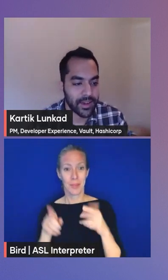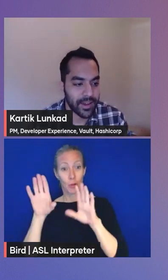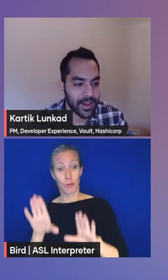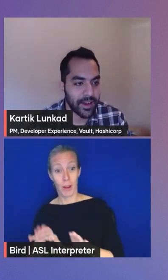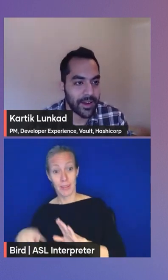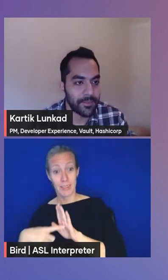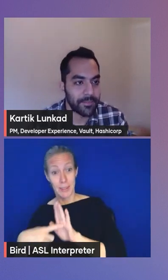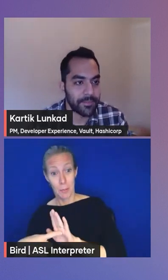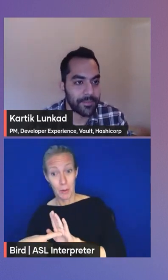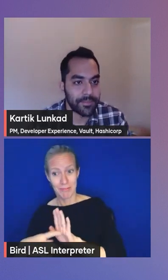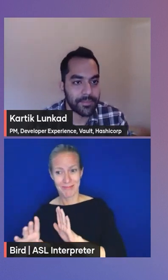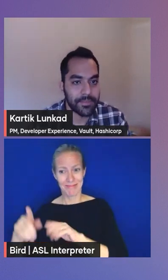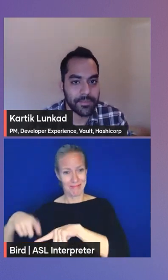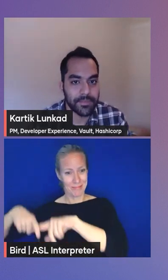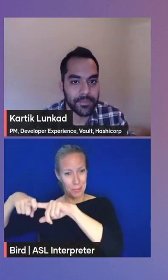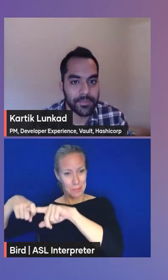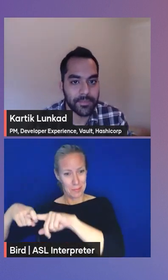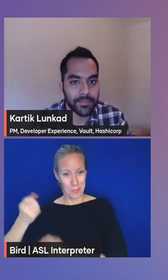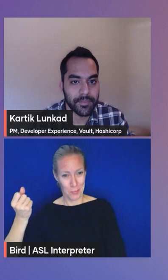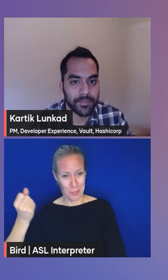that.